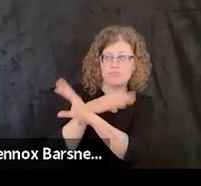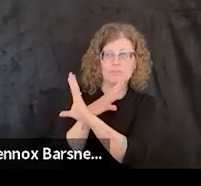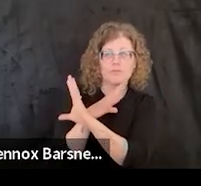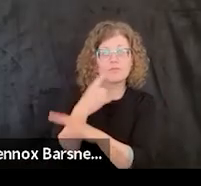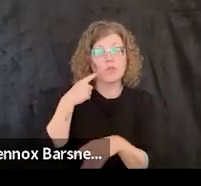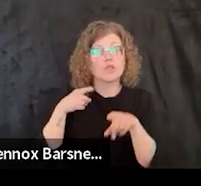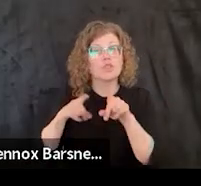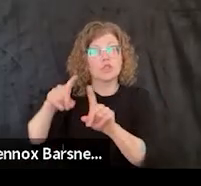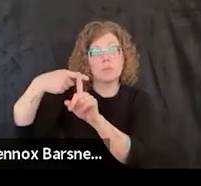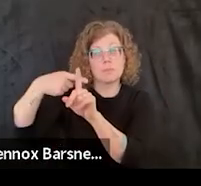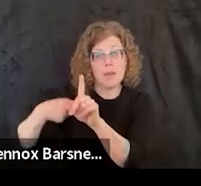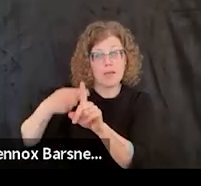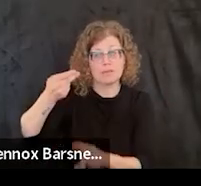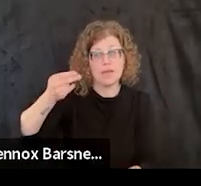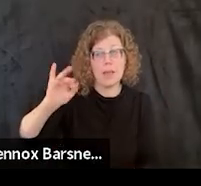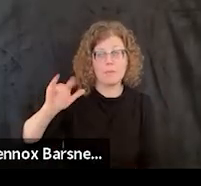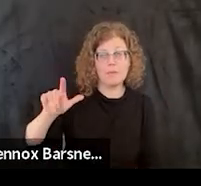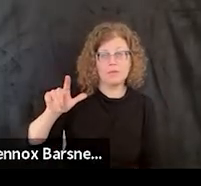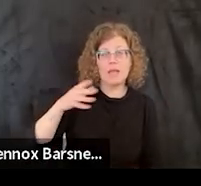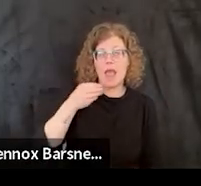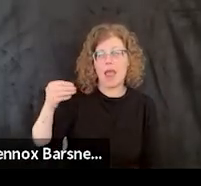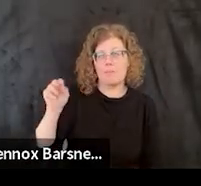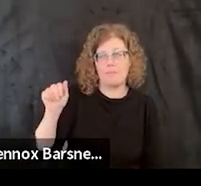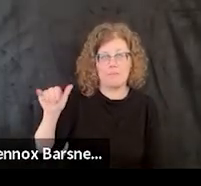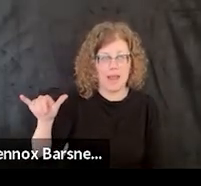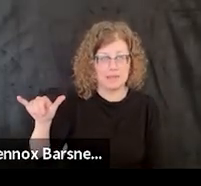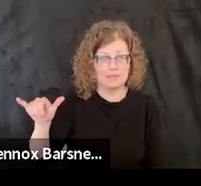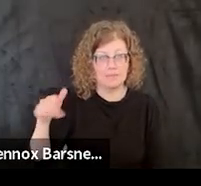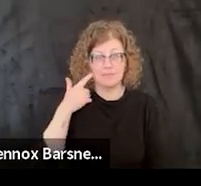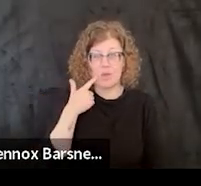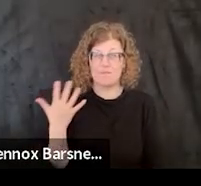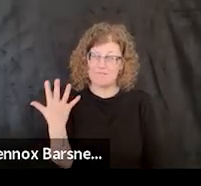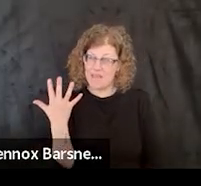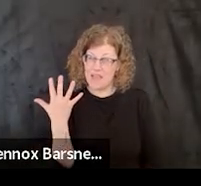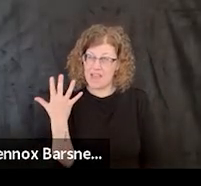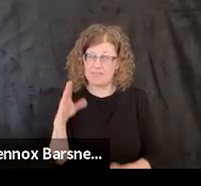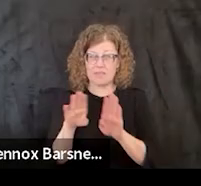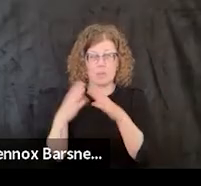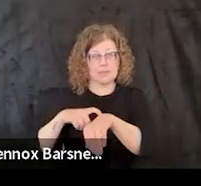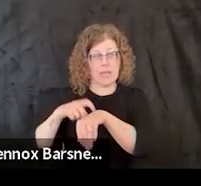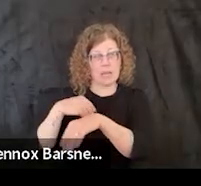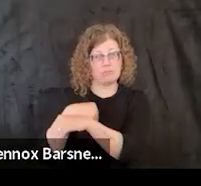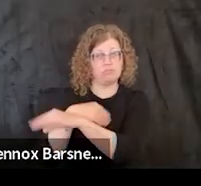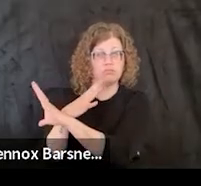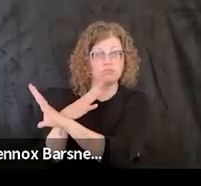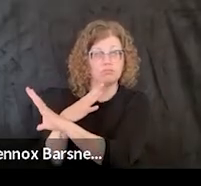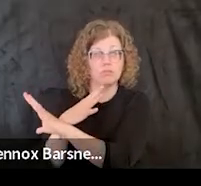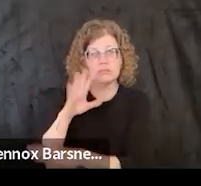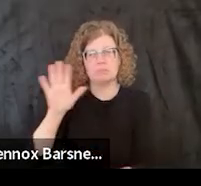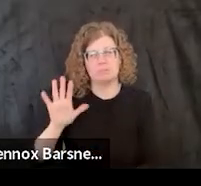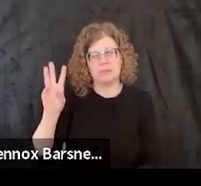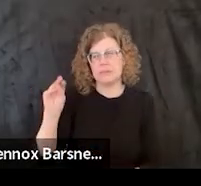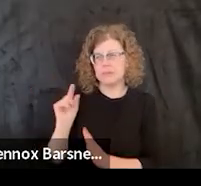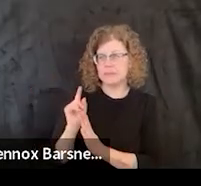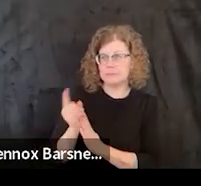May. There will be 5 virtual open offices for 60 minutes each, leading up until the week